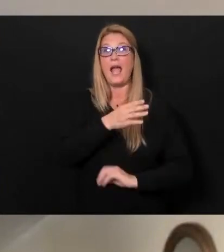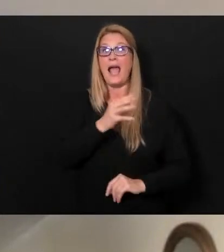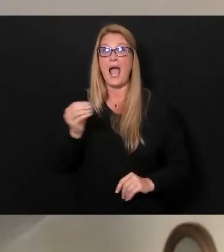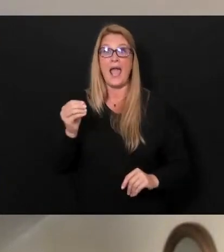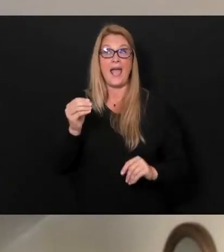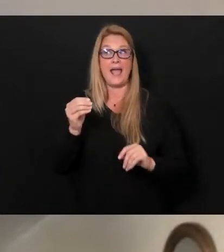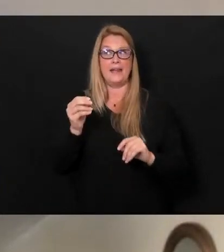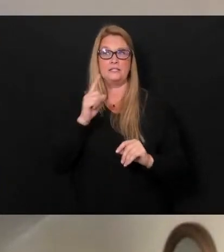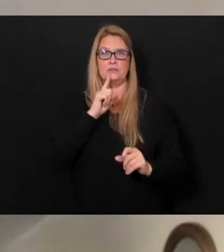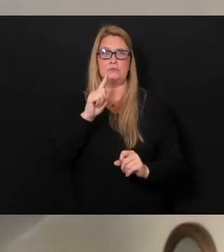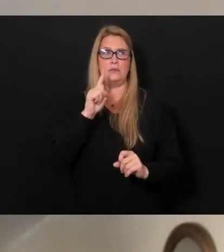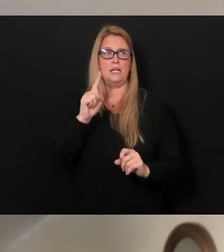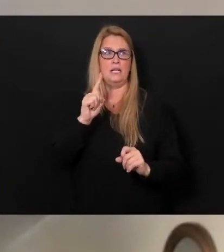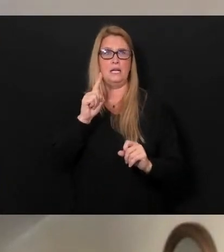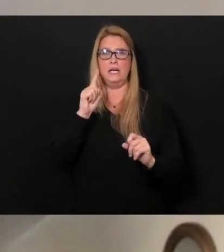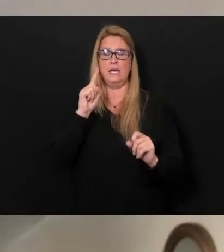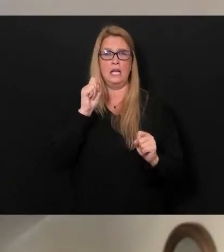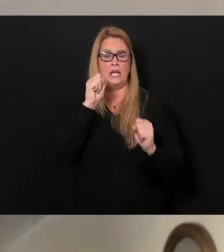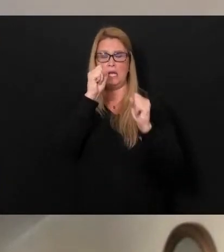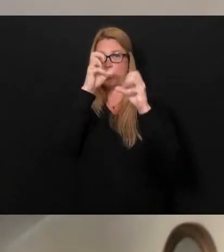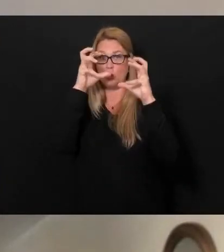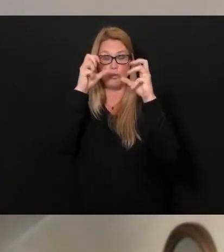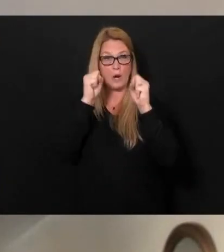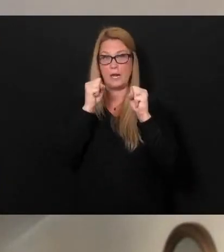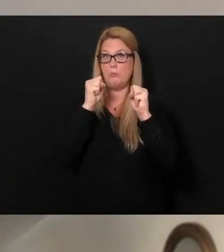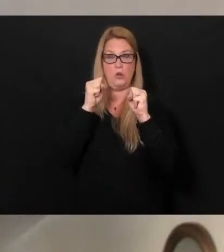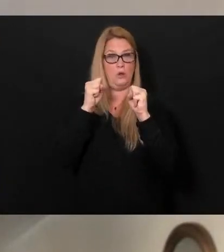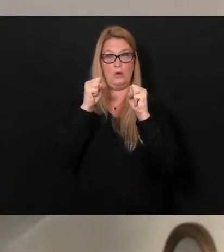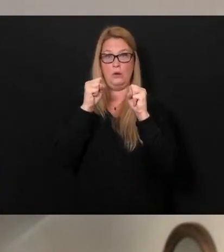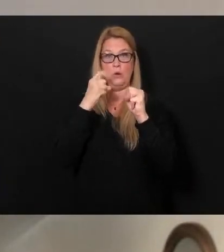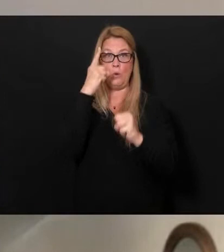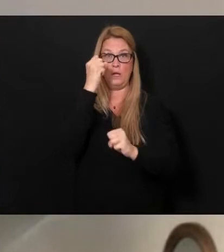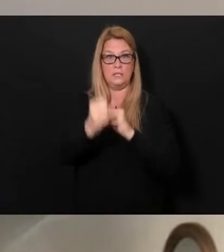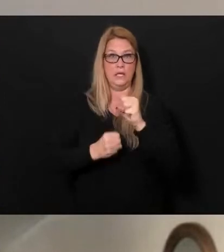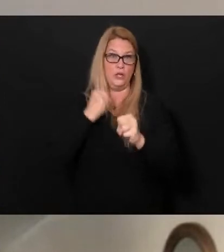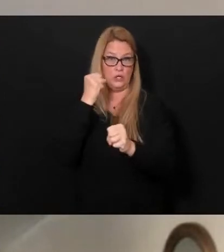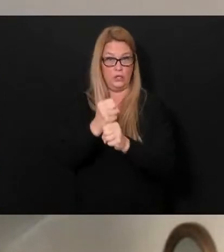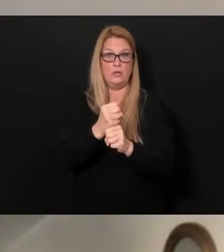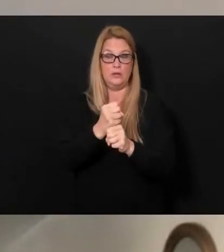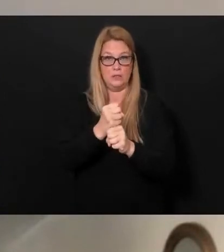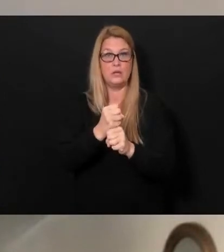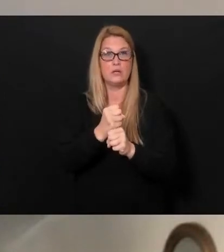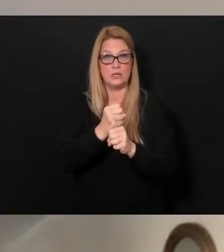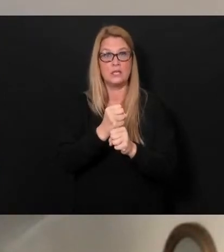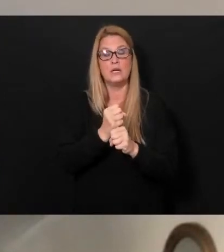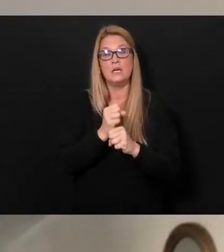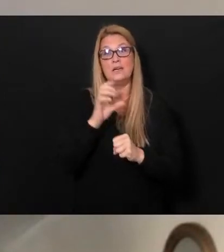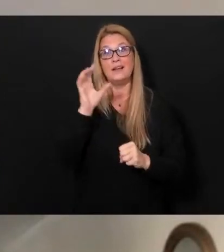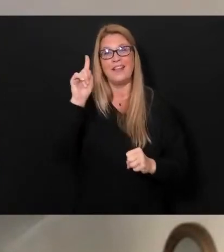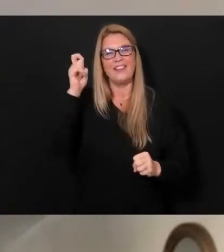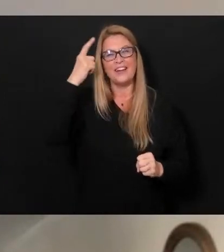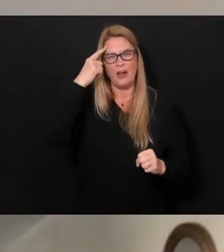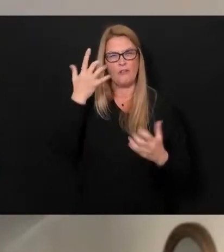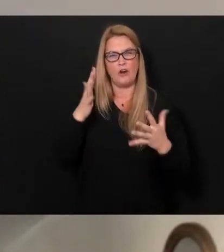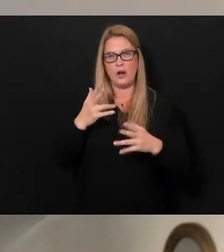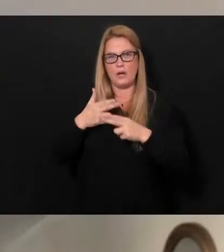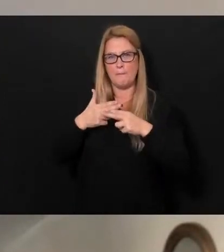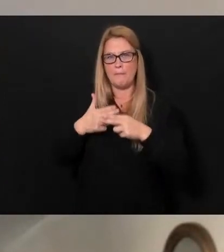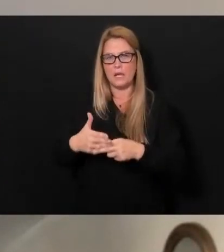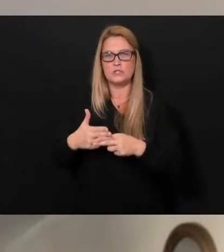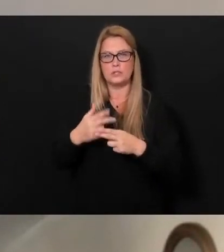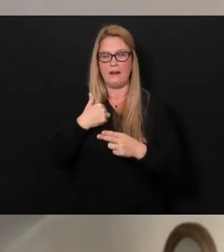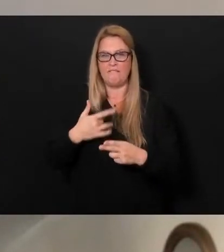been an incredible time over this past year. And the governor's pointed out, which I think is